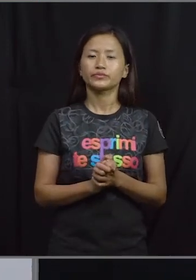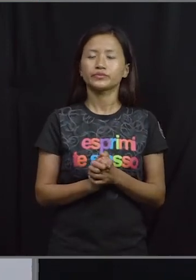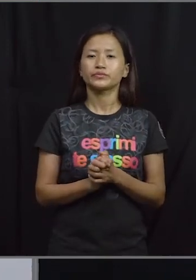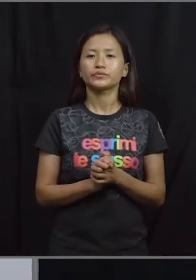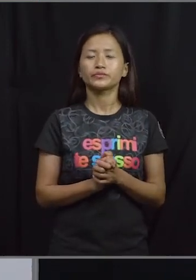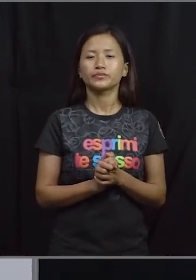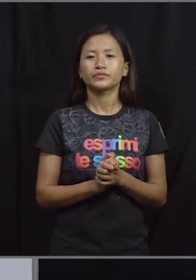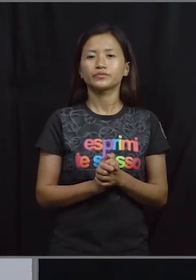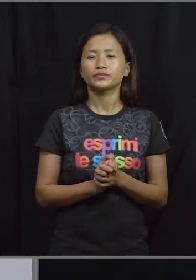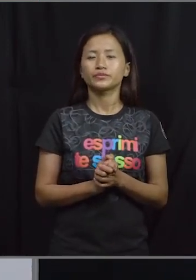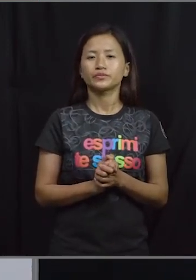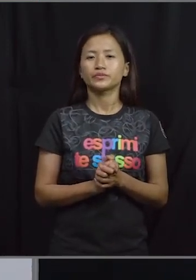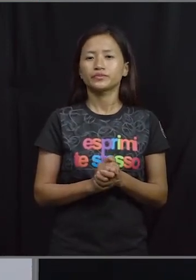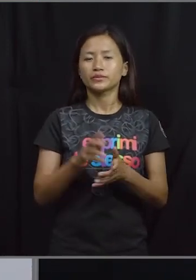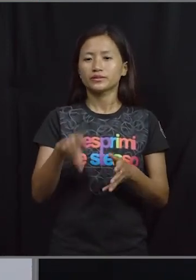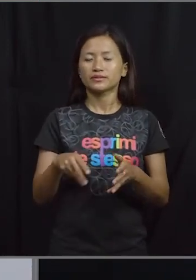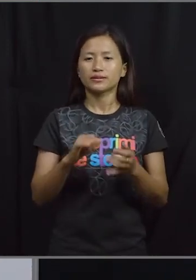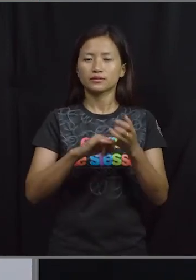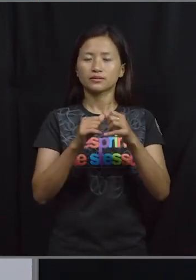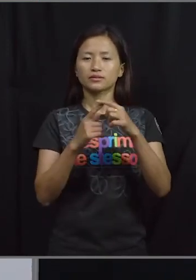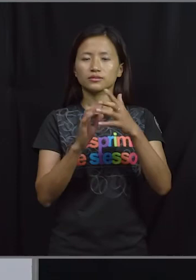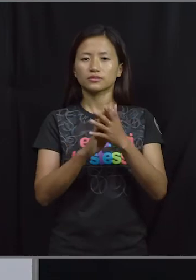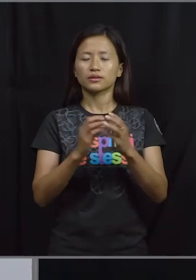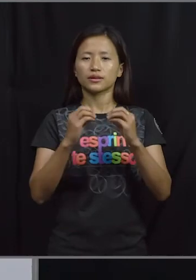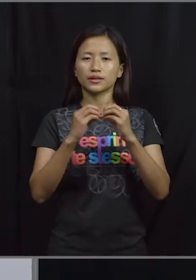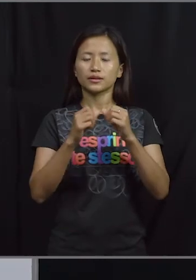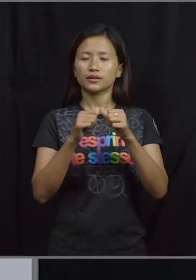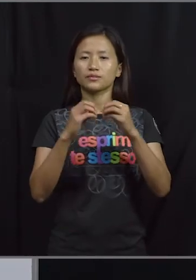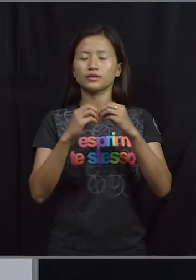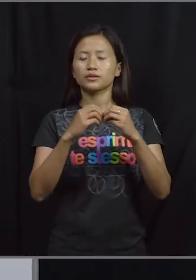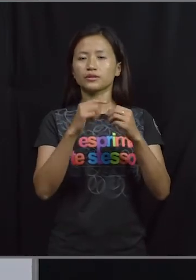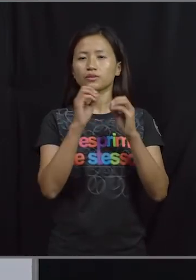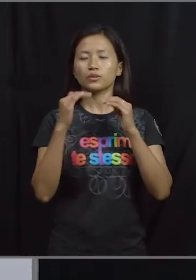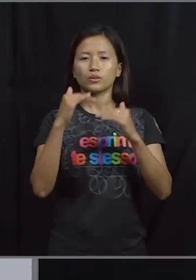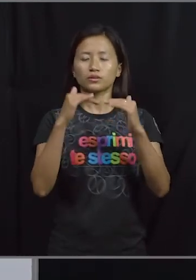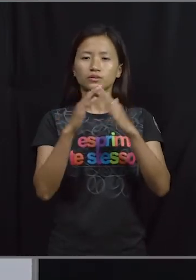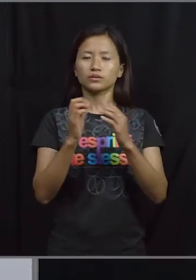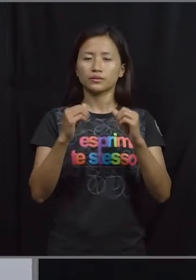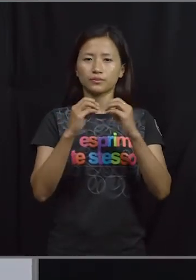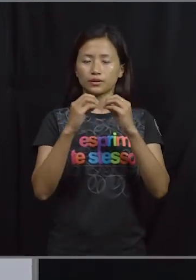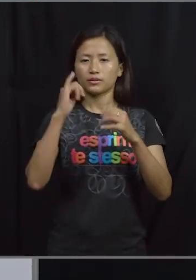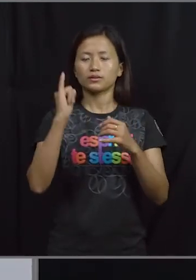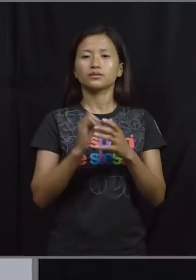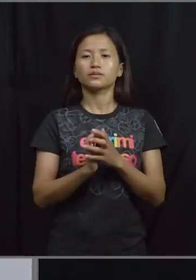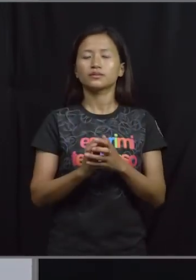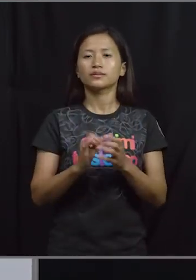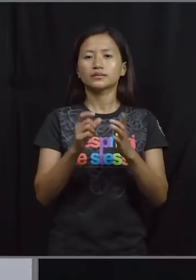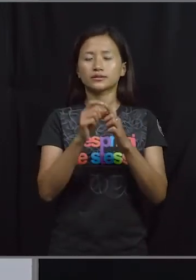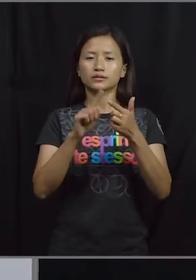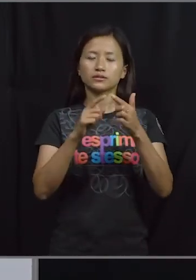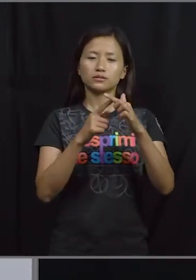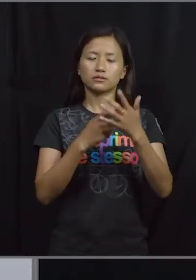then it satisfies the condition AB equal to BA equal to I, right? Okay, let us take the determinant of this